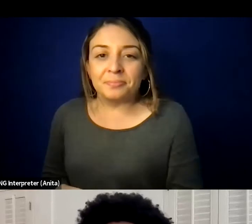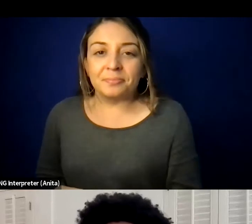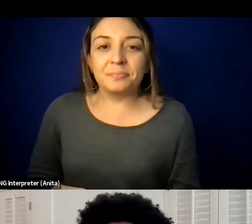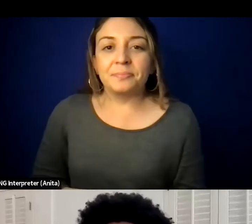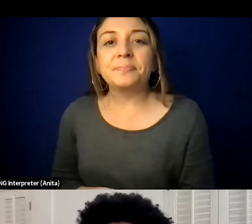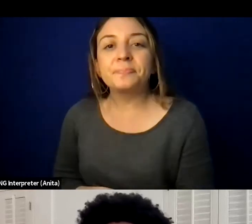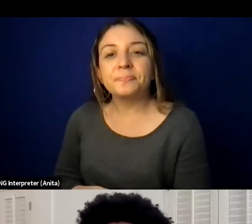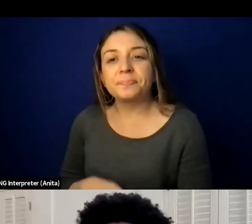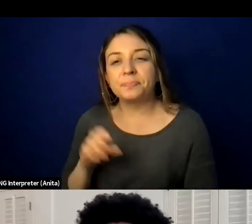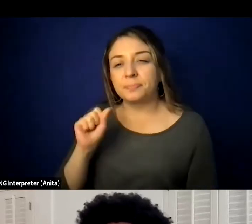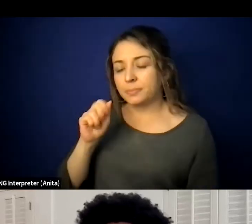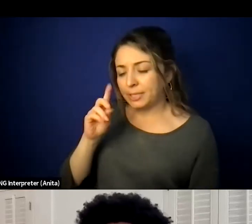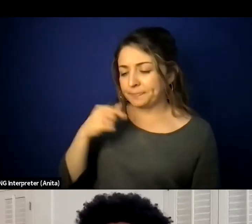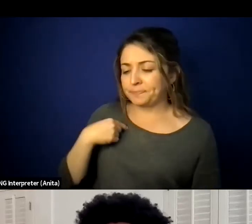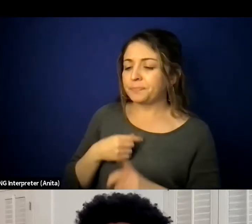So to start,